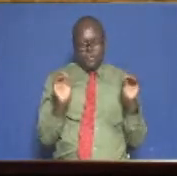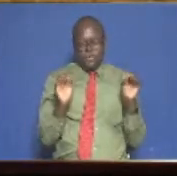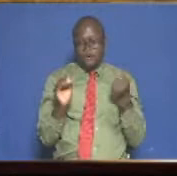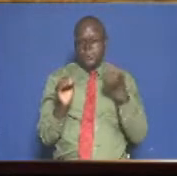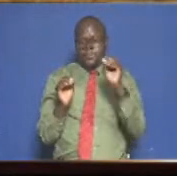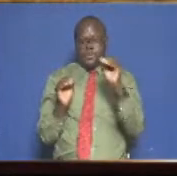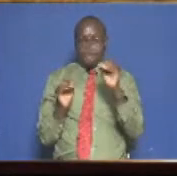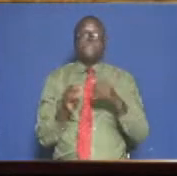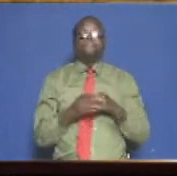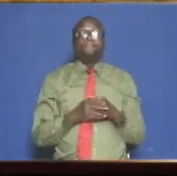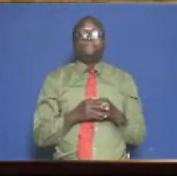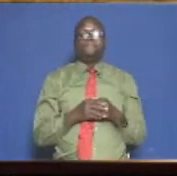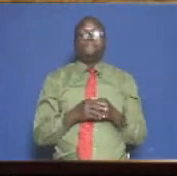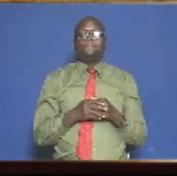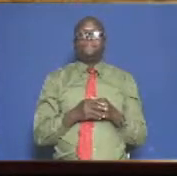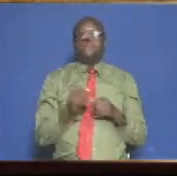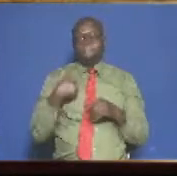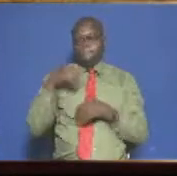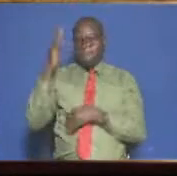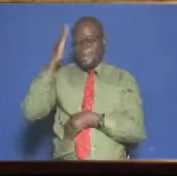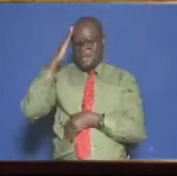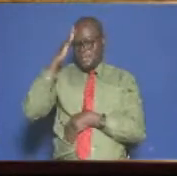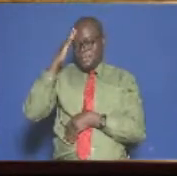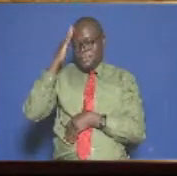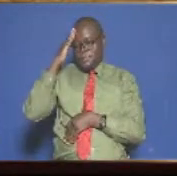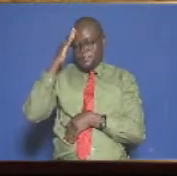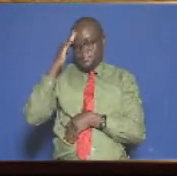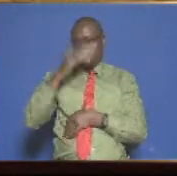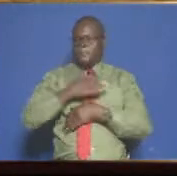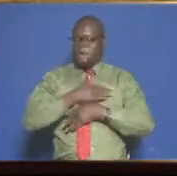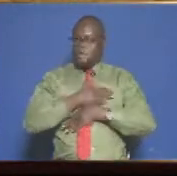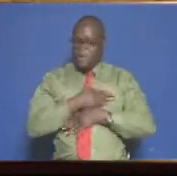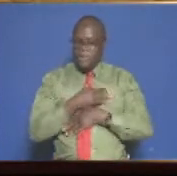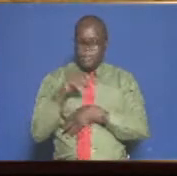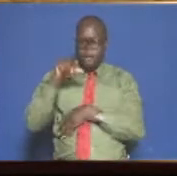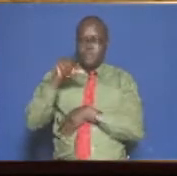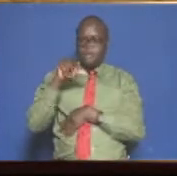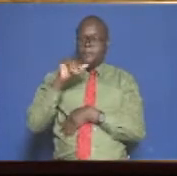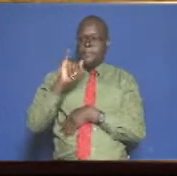therefore, I know Honorable Gekaria, yours